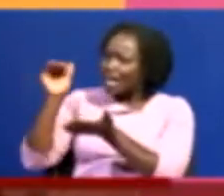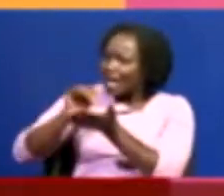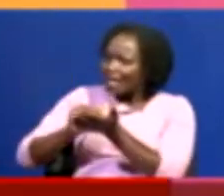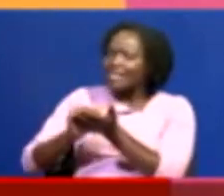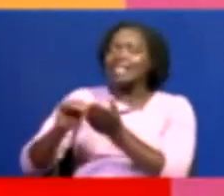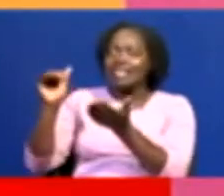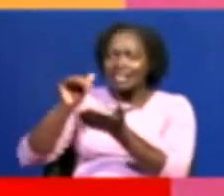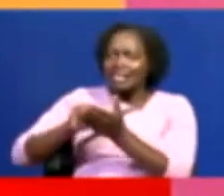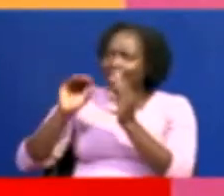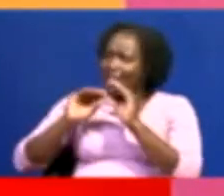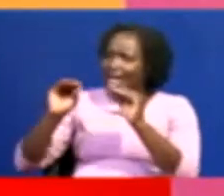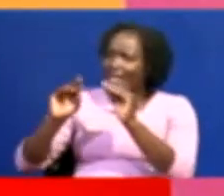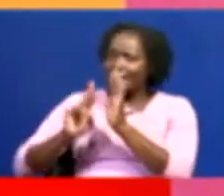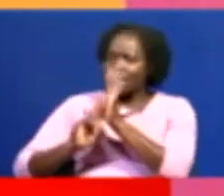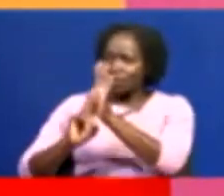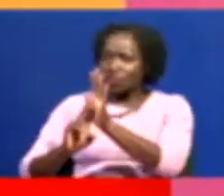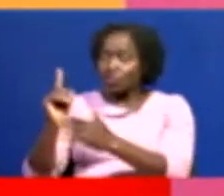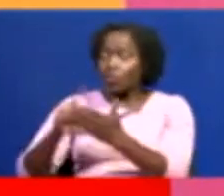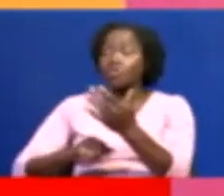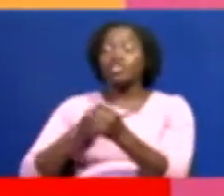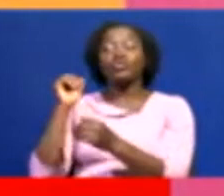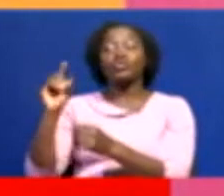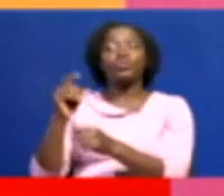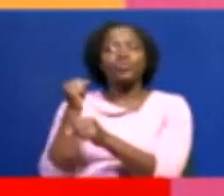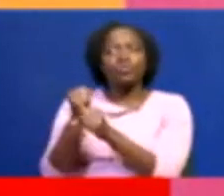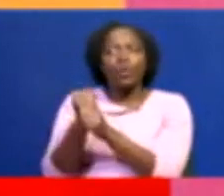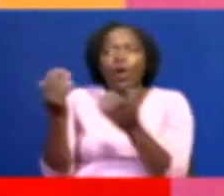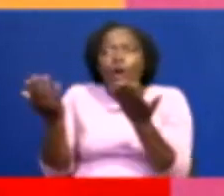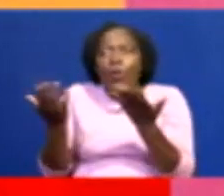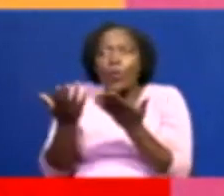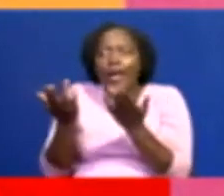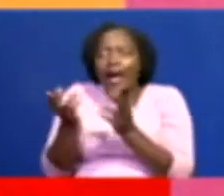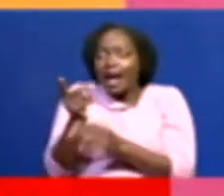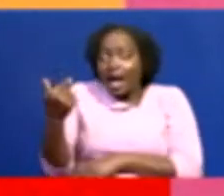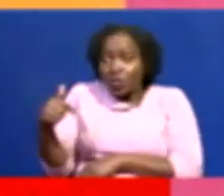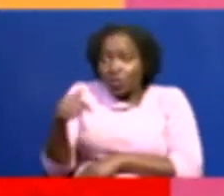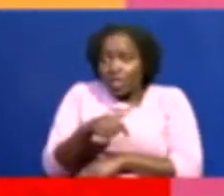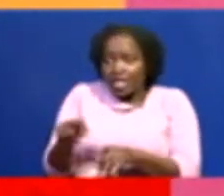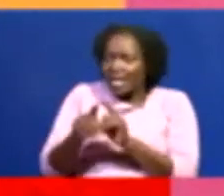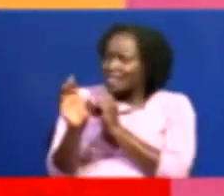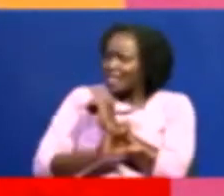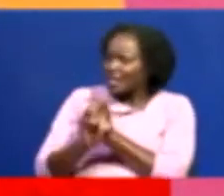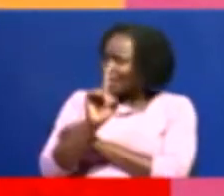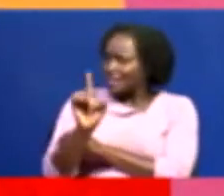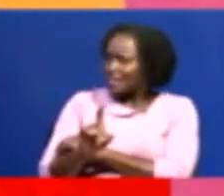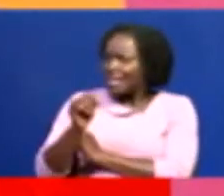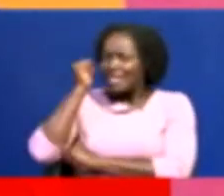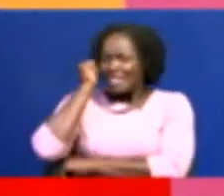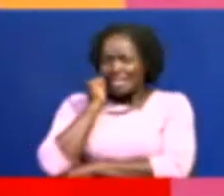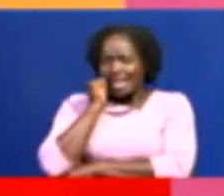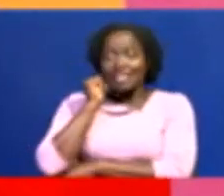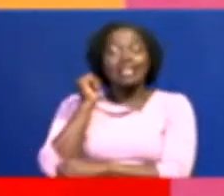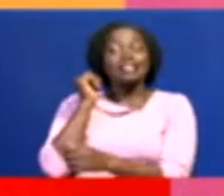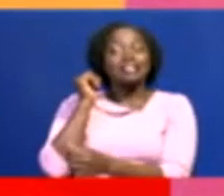reteach them their roles and reteach them what they are supposed to do? Where are we as a country? You know, it's really saddening. So at